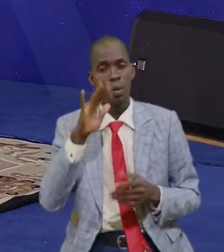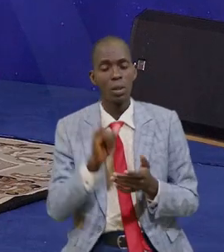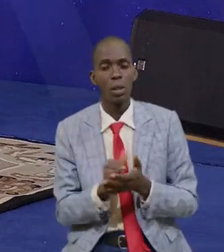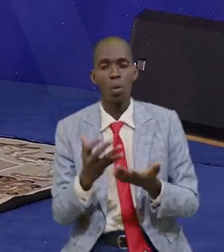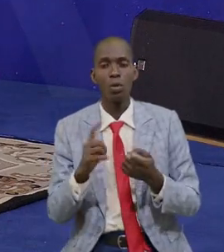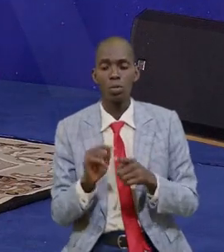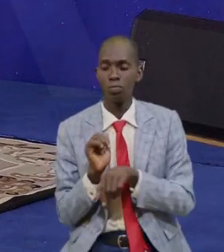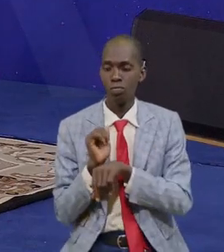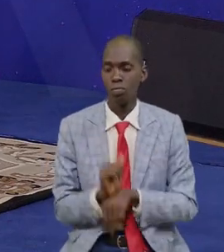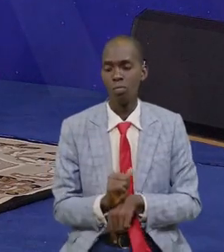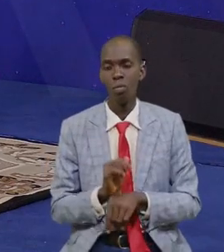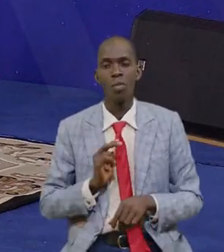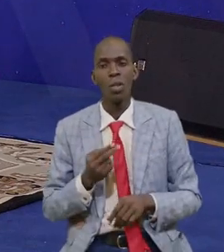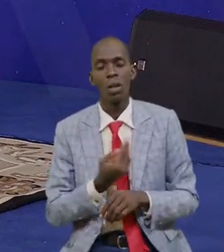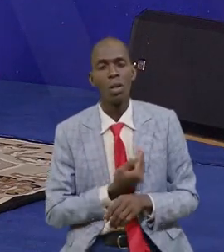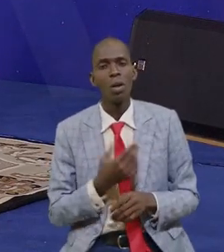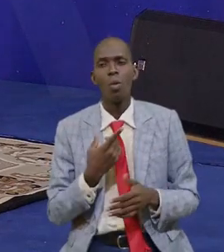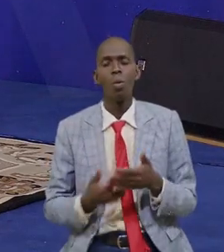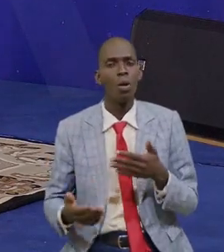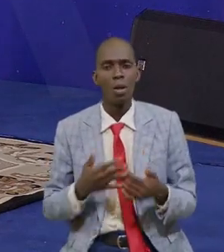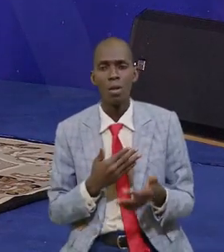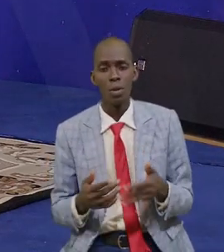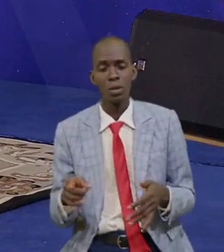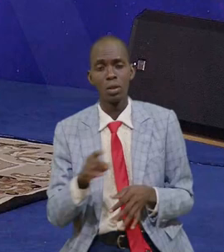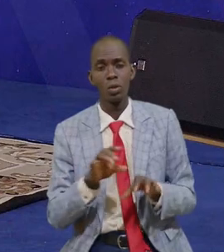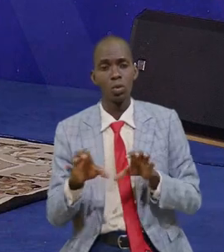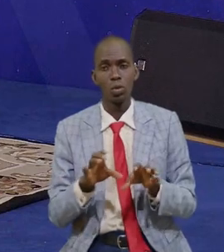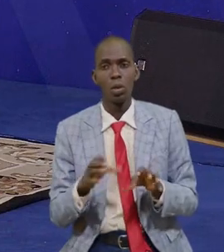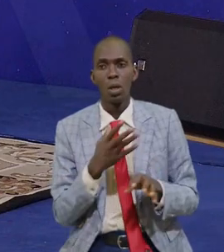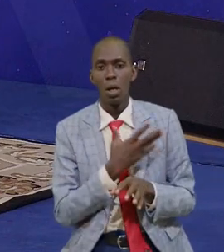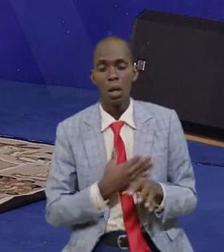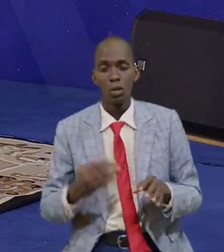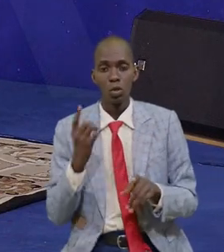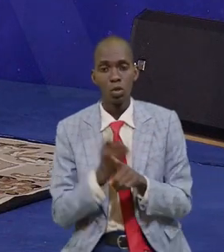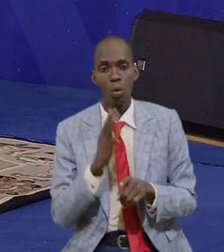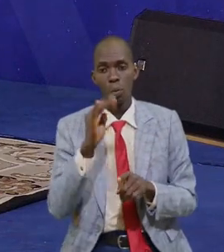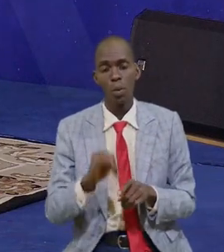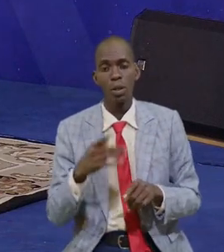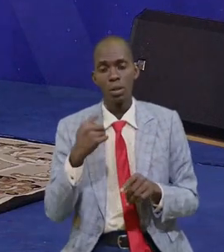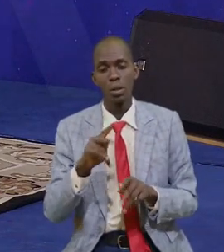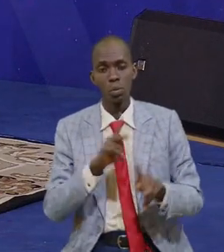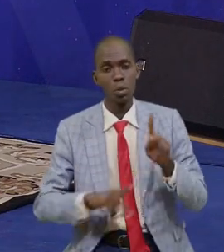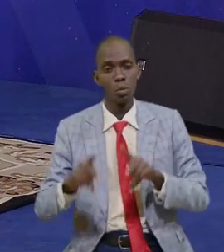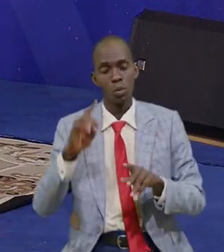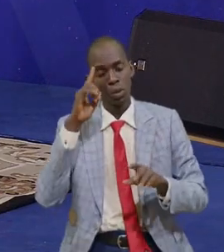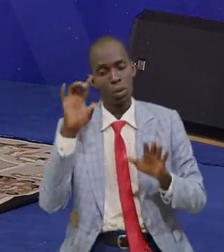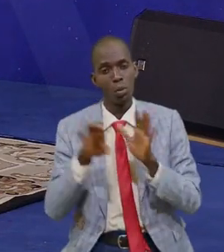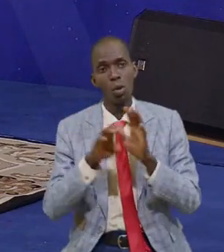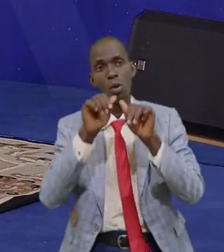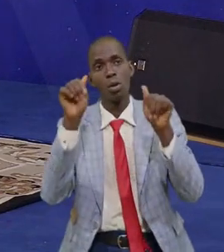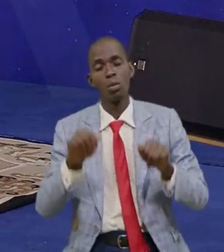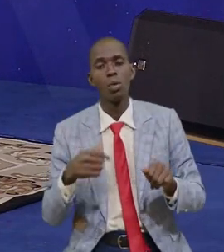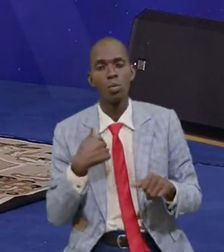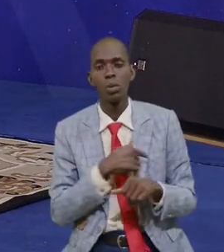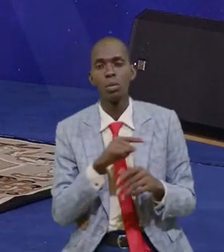whatever they do, and their posture is like we tremble and we fear them. There's no church there. There's no ministry